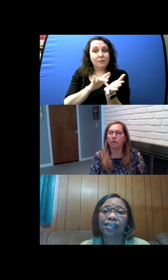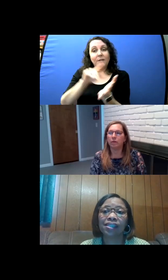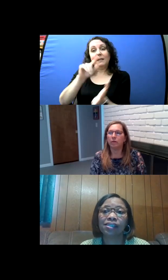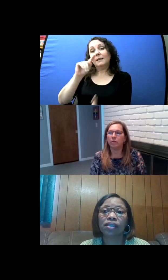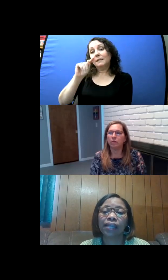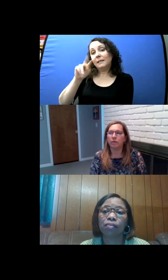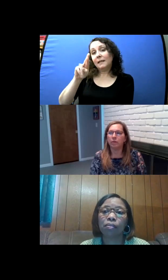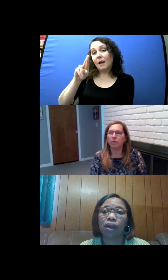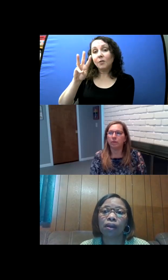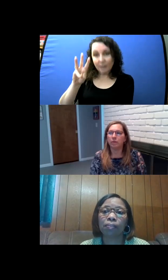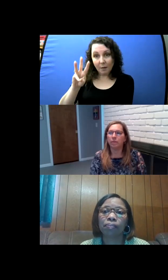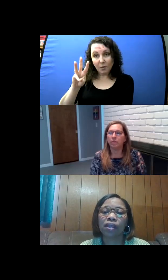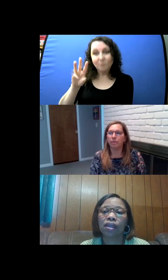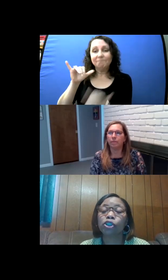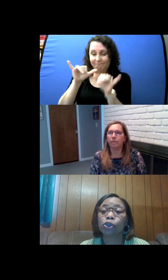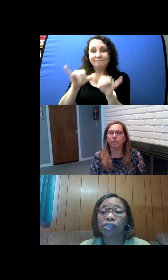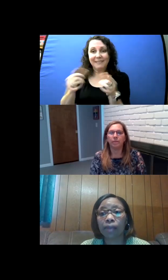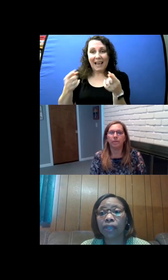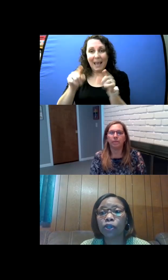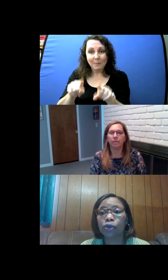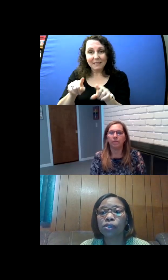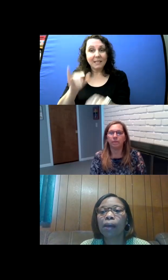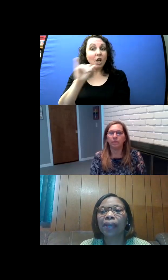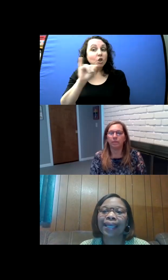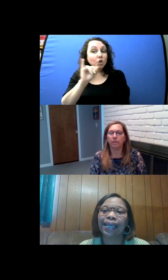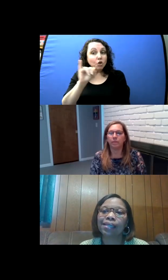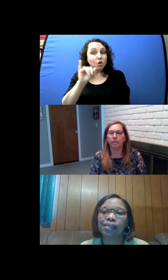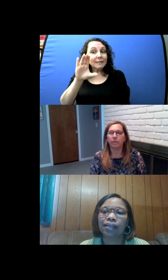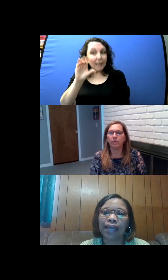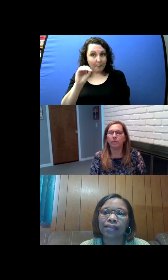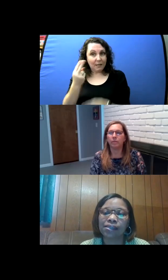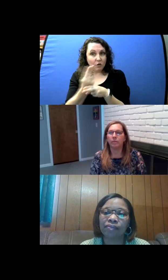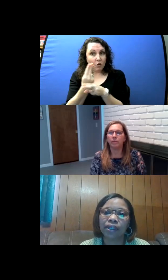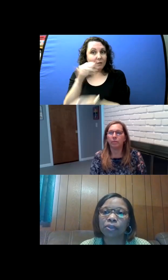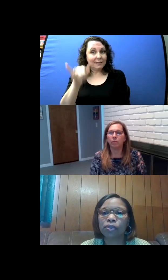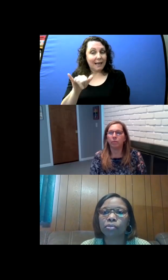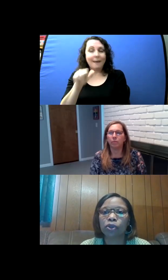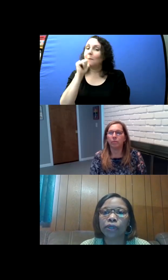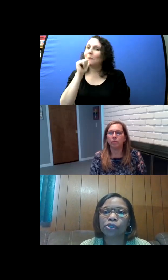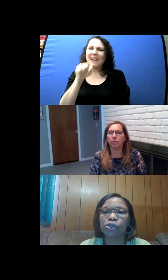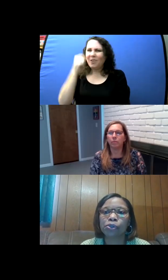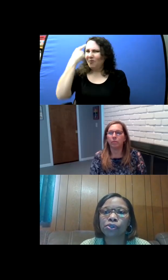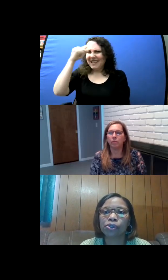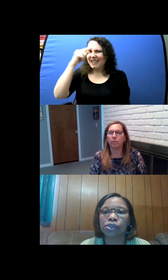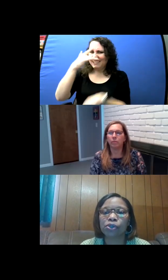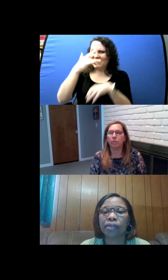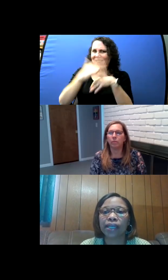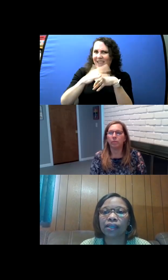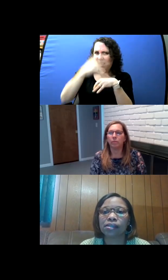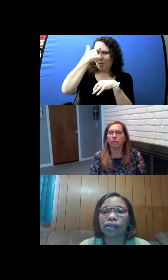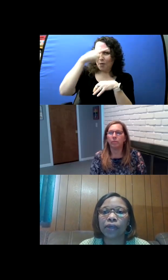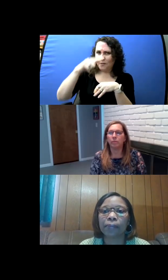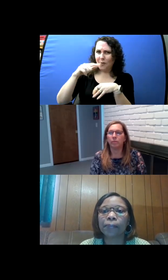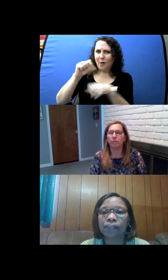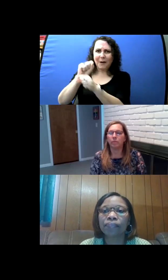that exists that insurance company use, but I can't say that that's available to employees to discriminate